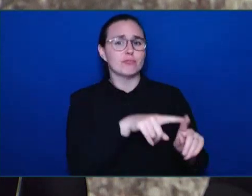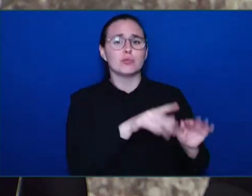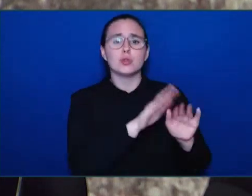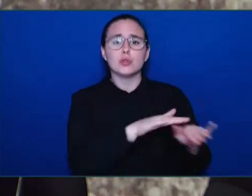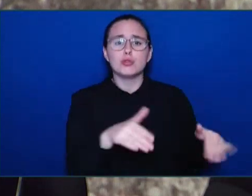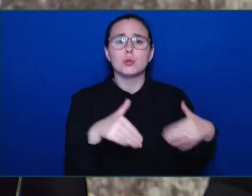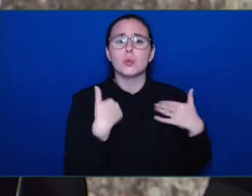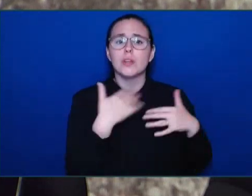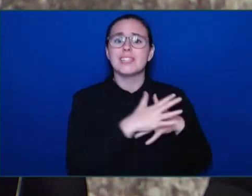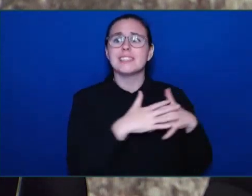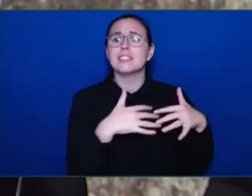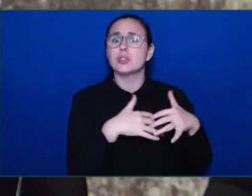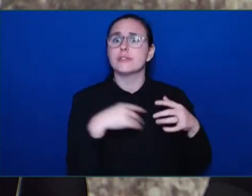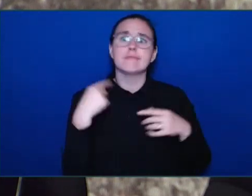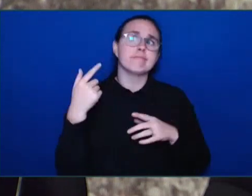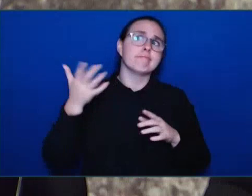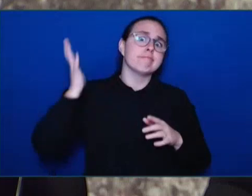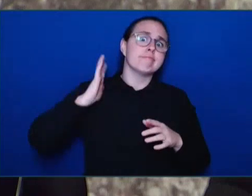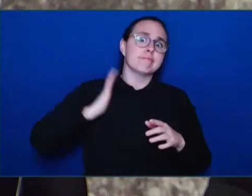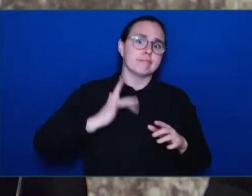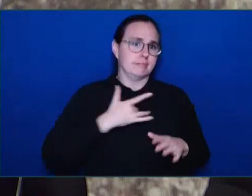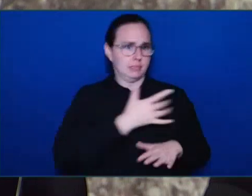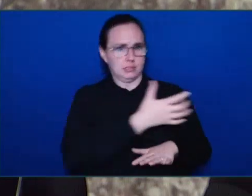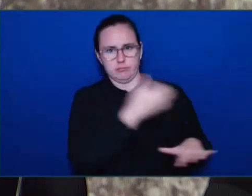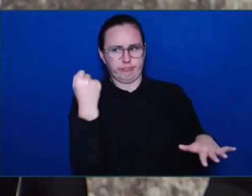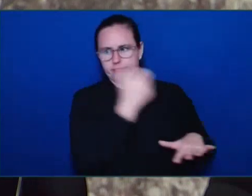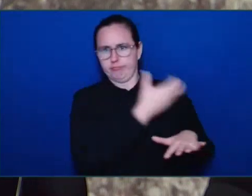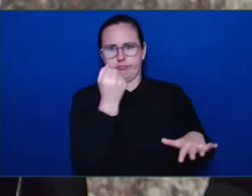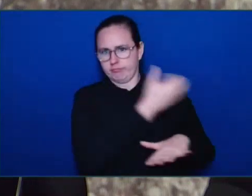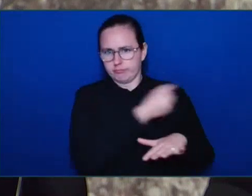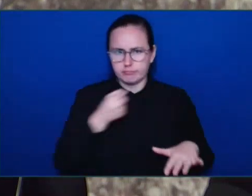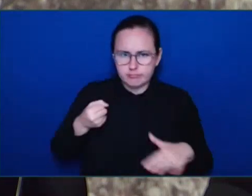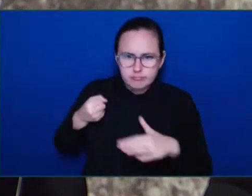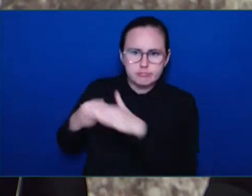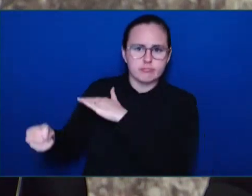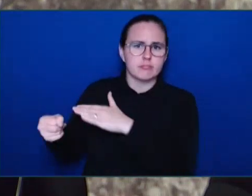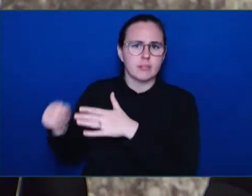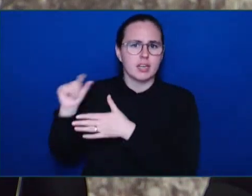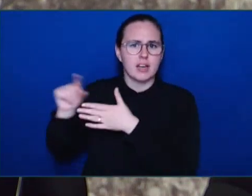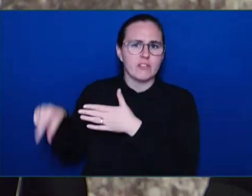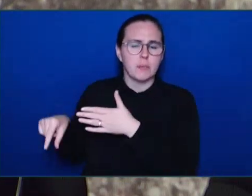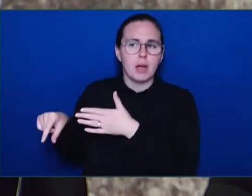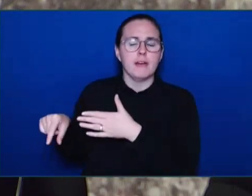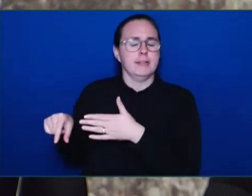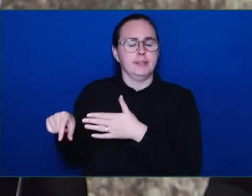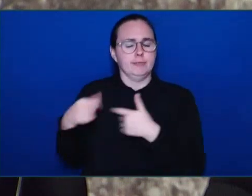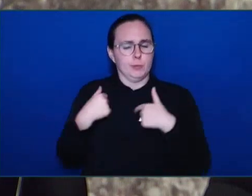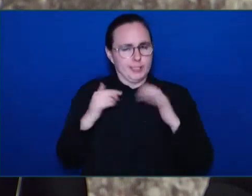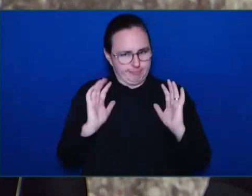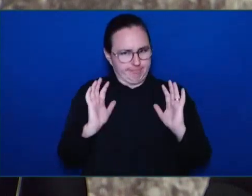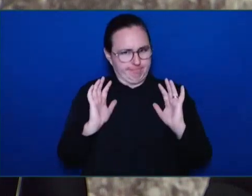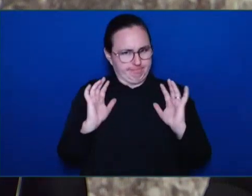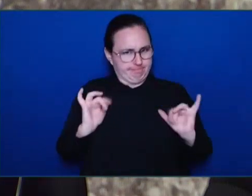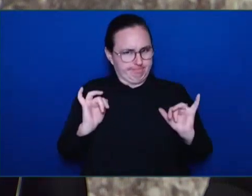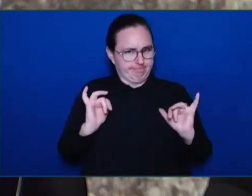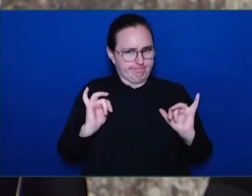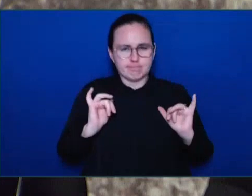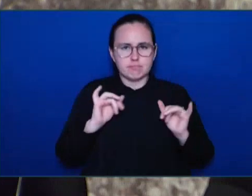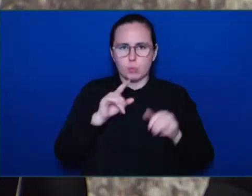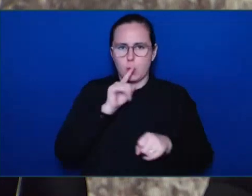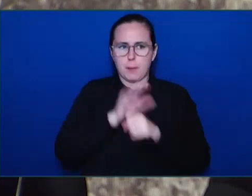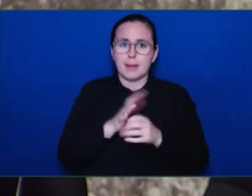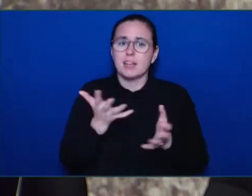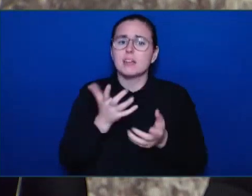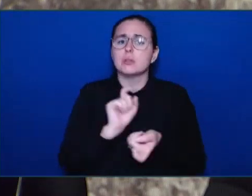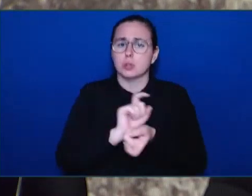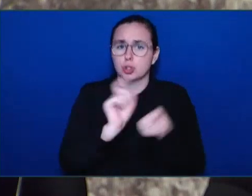committed to changing that and to working with Indigenous nations and communities so that children and youth are able to stay connected to their